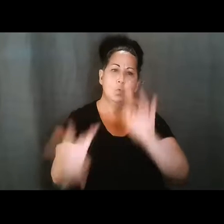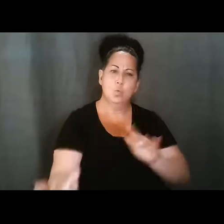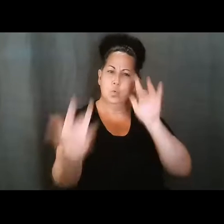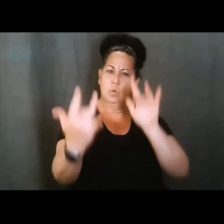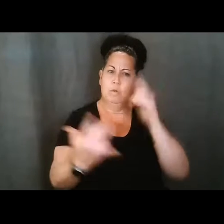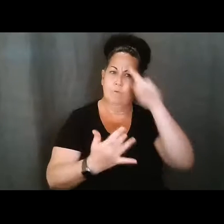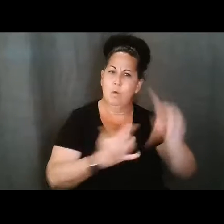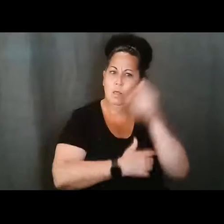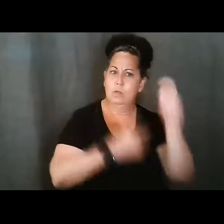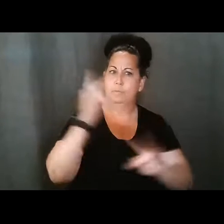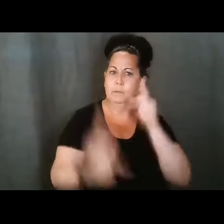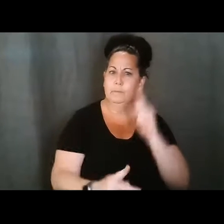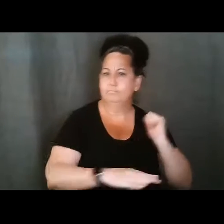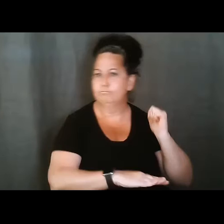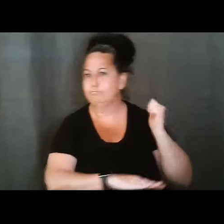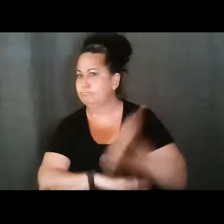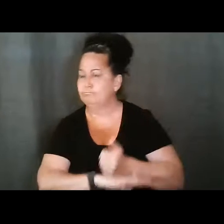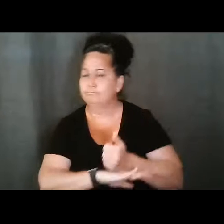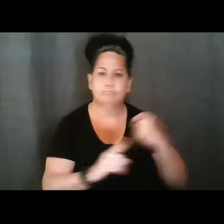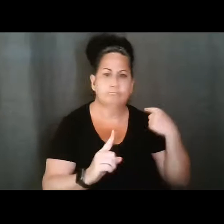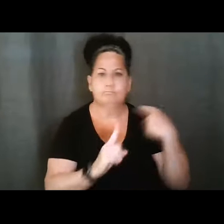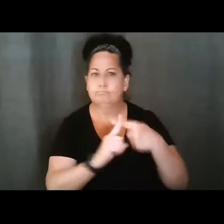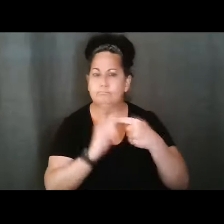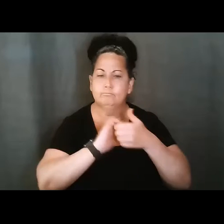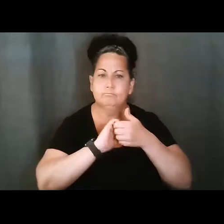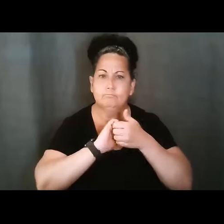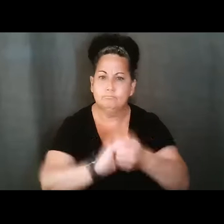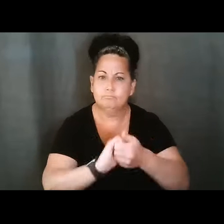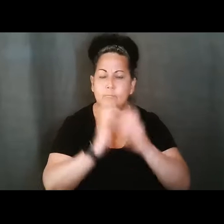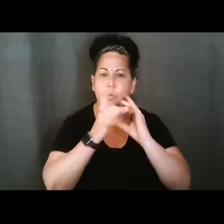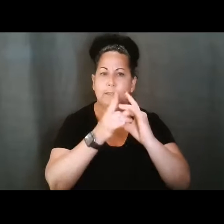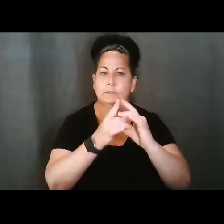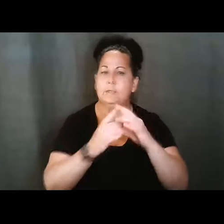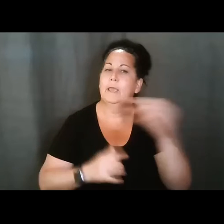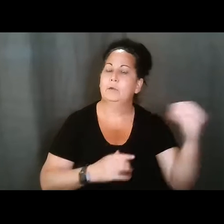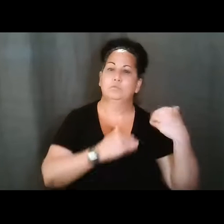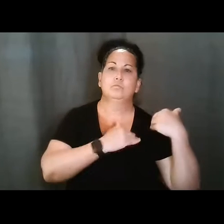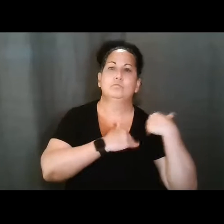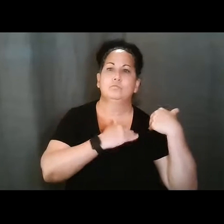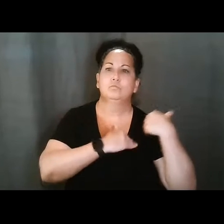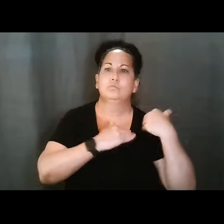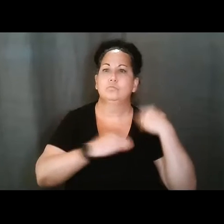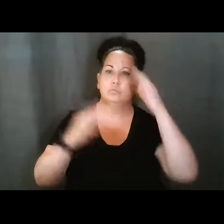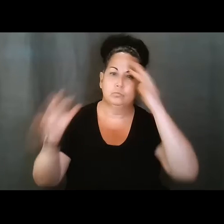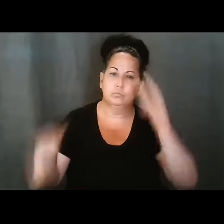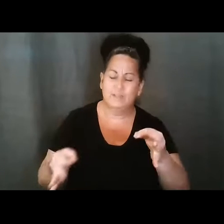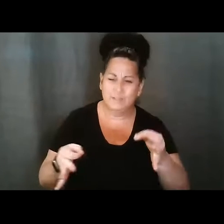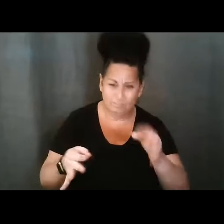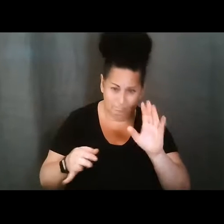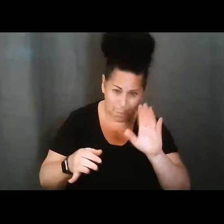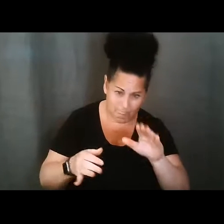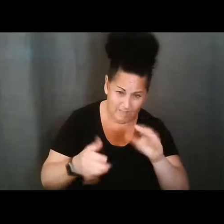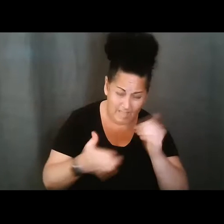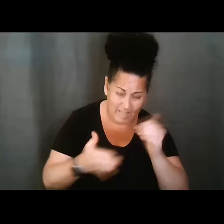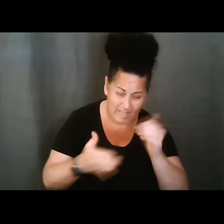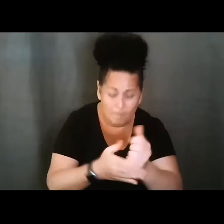make responsible decisions. Let's break that down a little bit. Help them to manage their emotions. Help them to